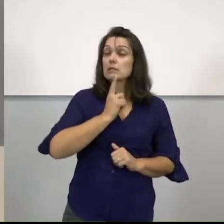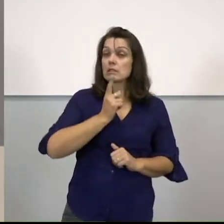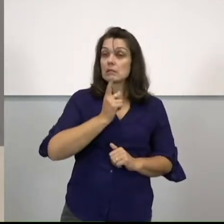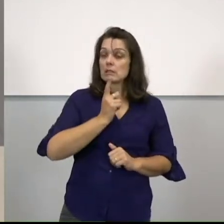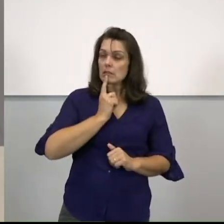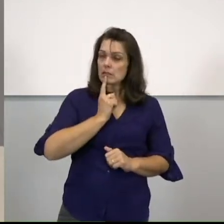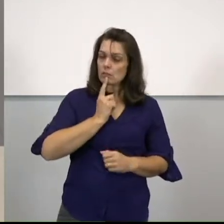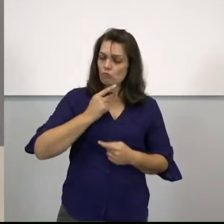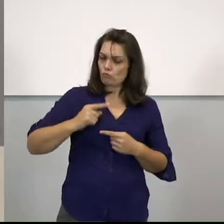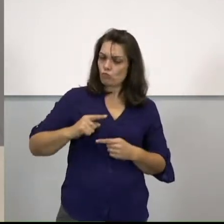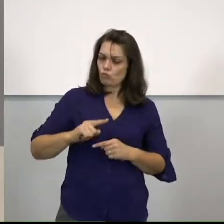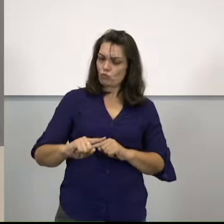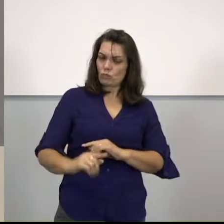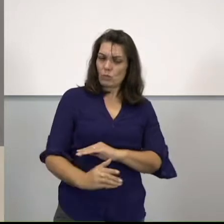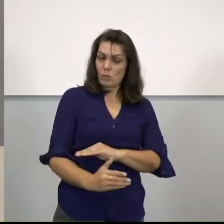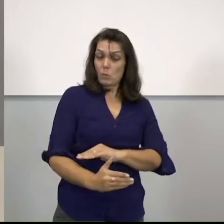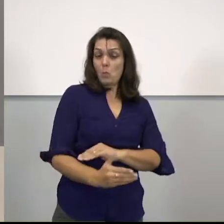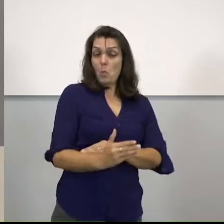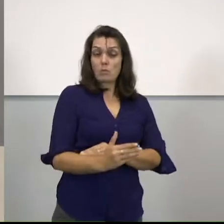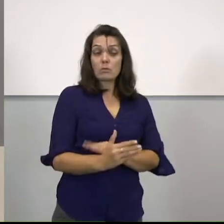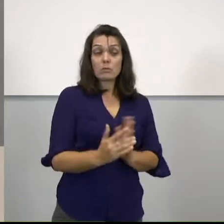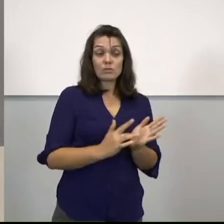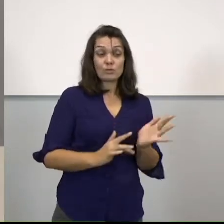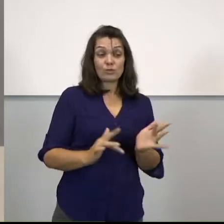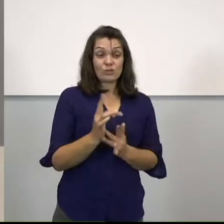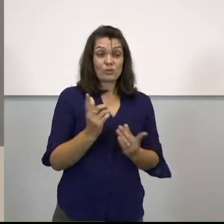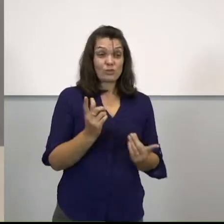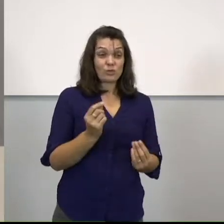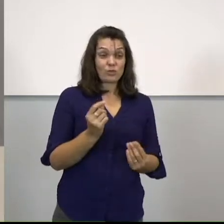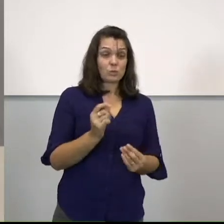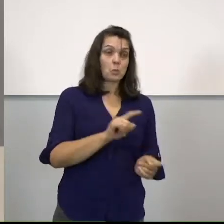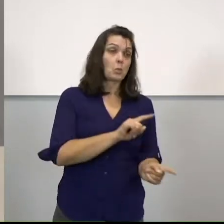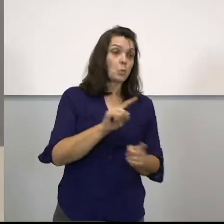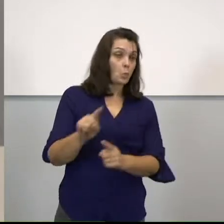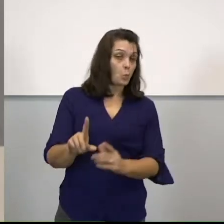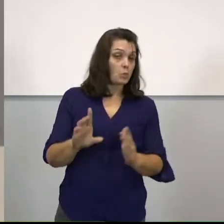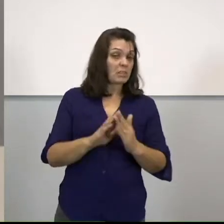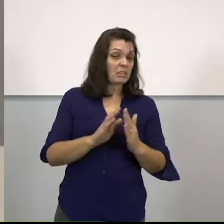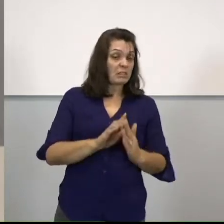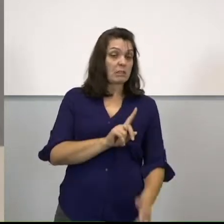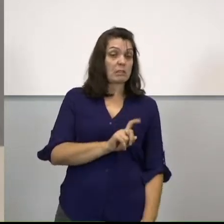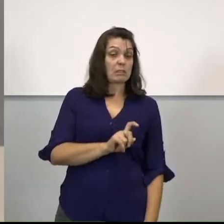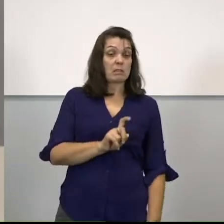the morning, as Jesus was on his way back to the city, he was hungry.